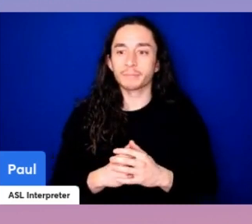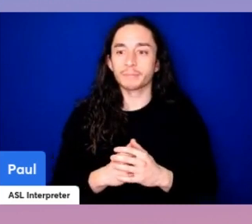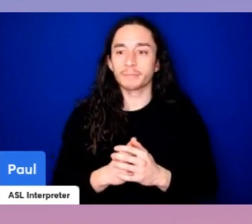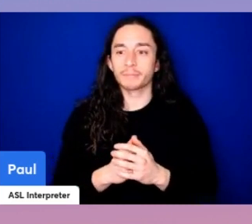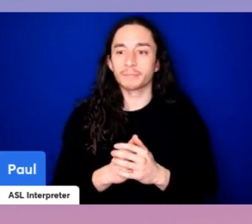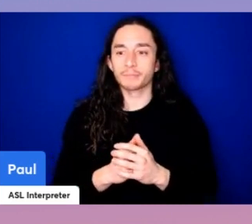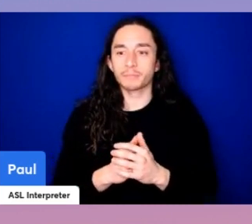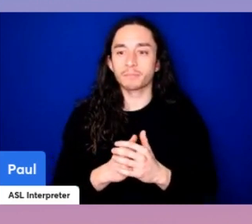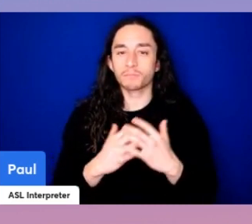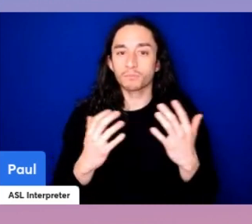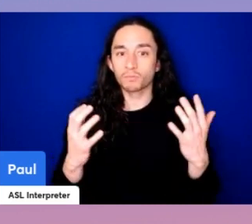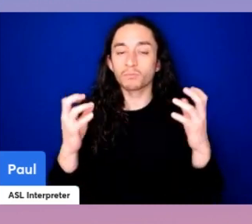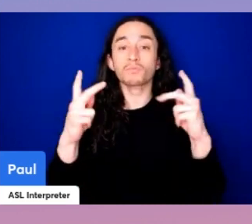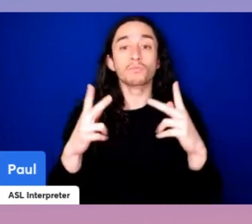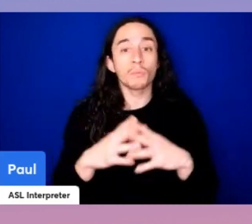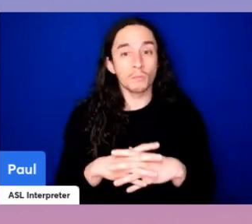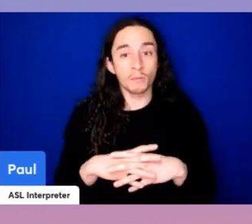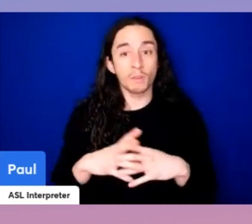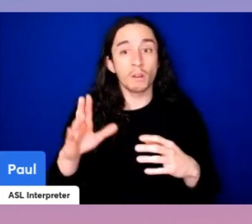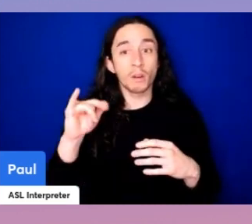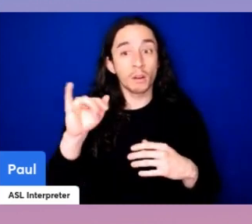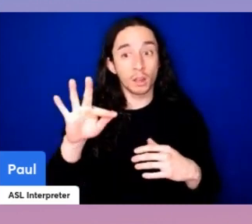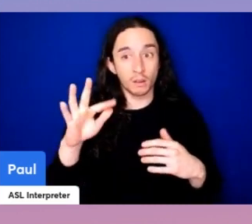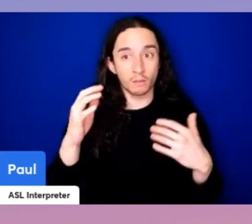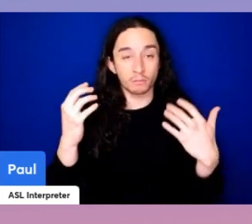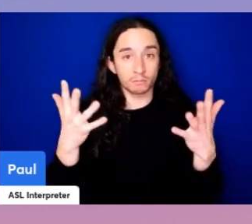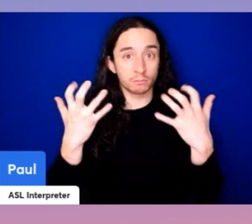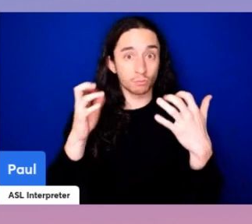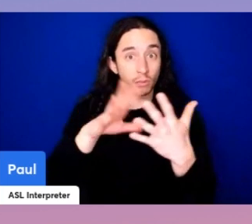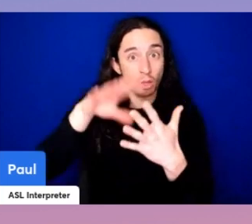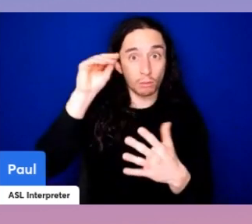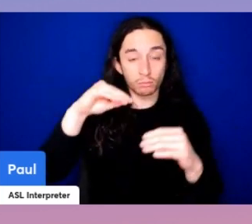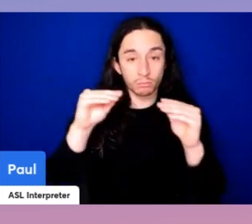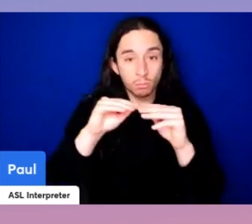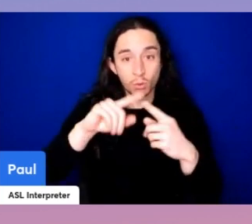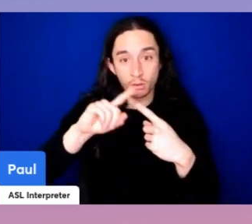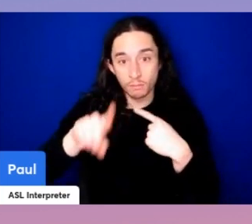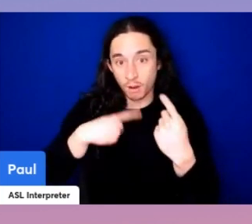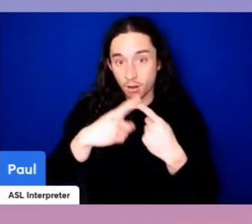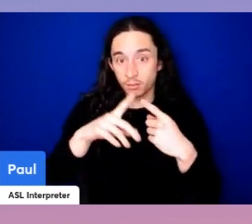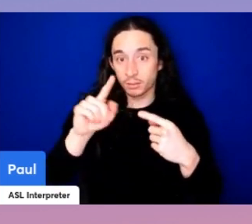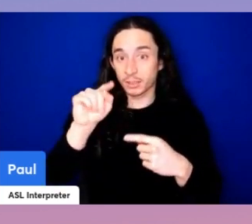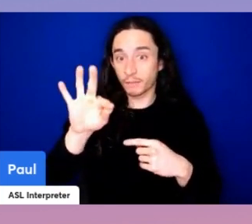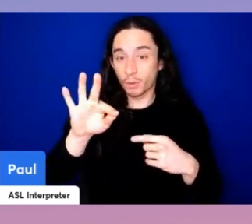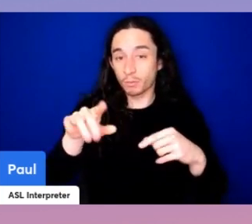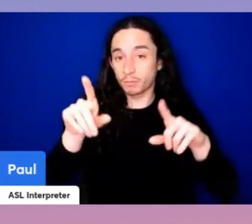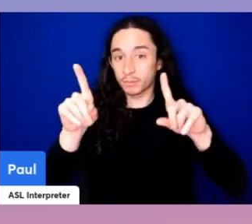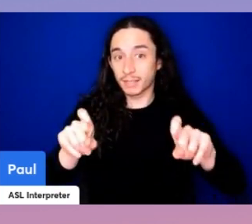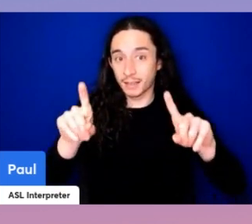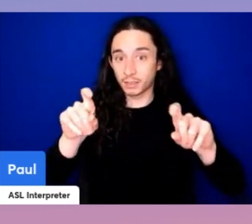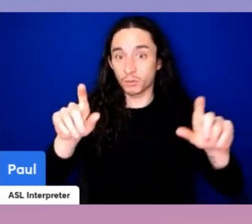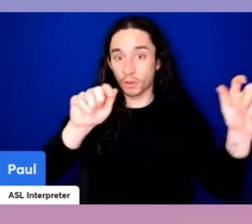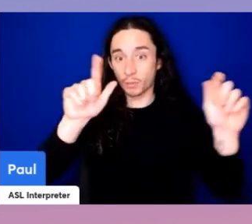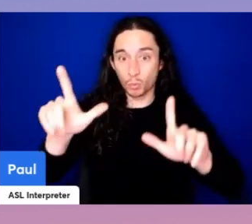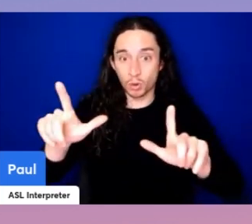Okay, if you want to learn more about Terraform Test Framework, I suggest visiting